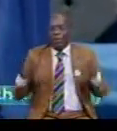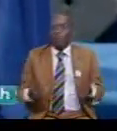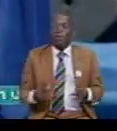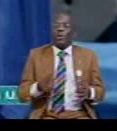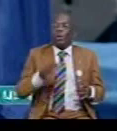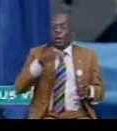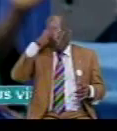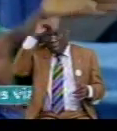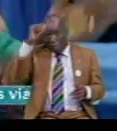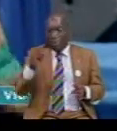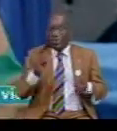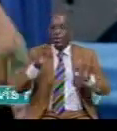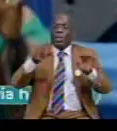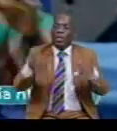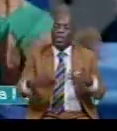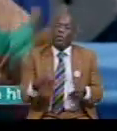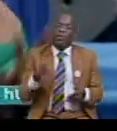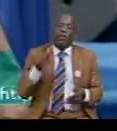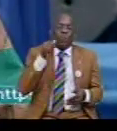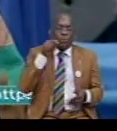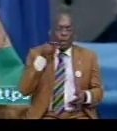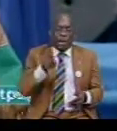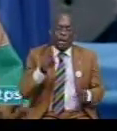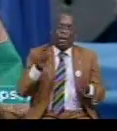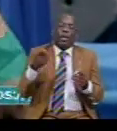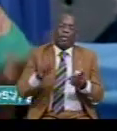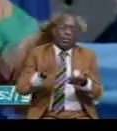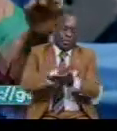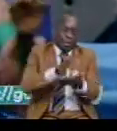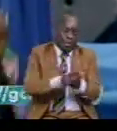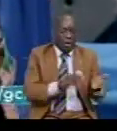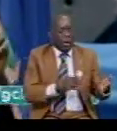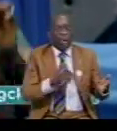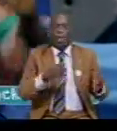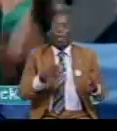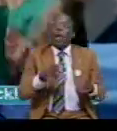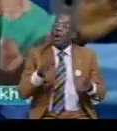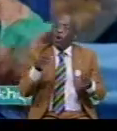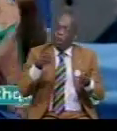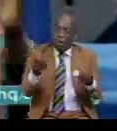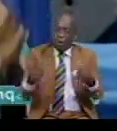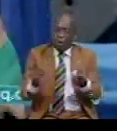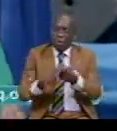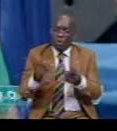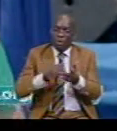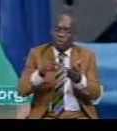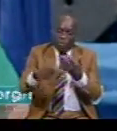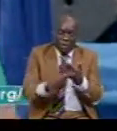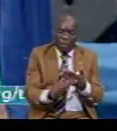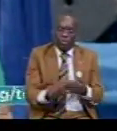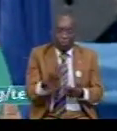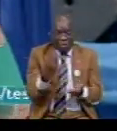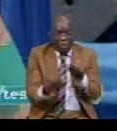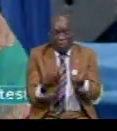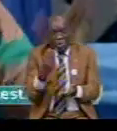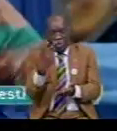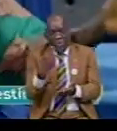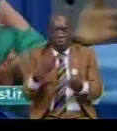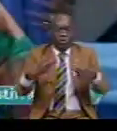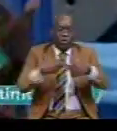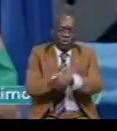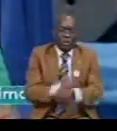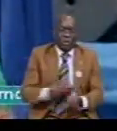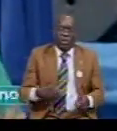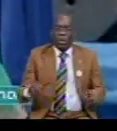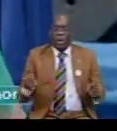fun mi ni poster baba pe baba si n bo wa isoji awon fe ke ti e ba won se bi ojo meji nbe mo lo da bi an se de